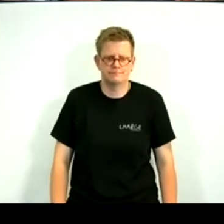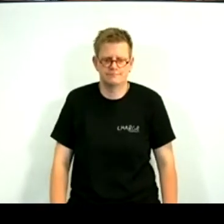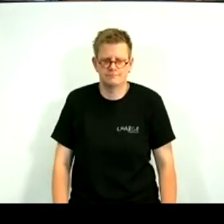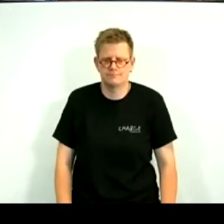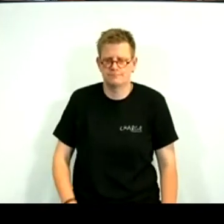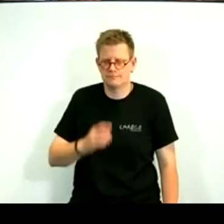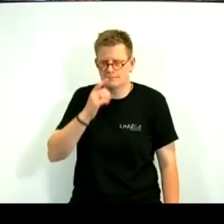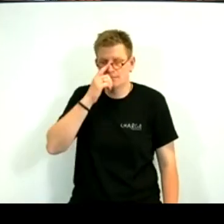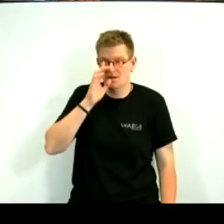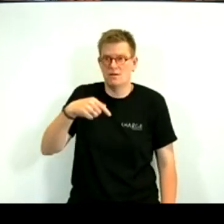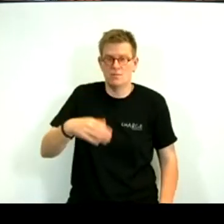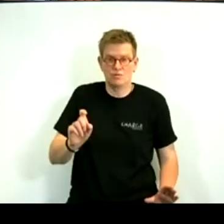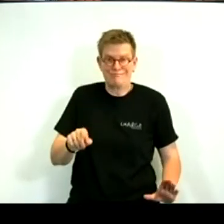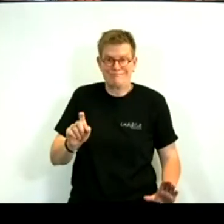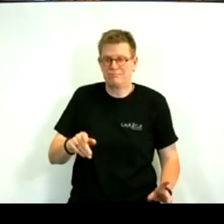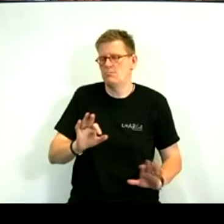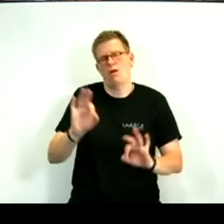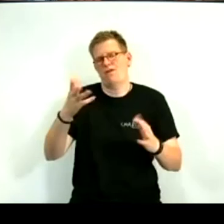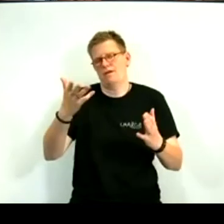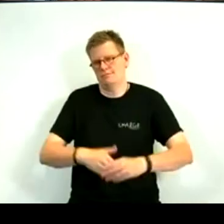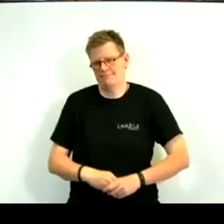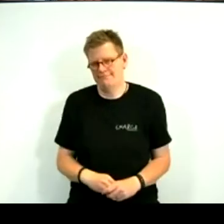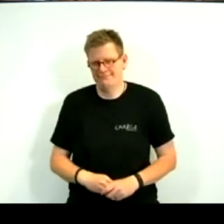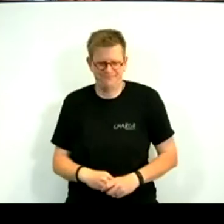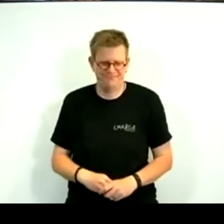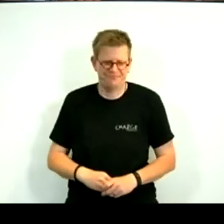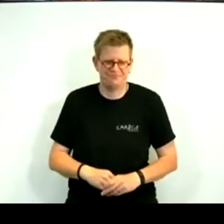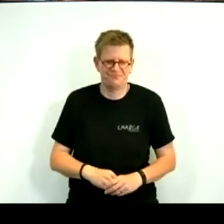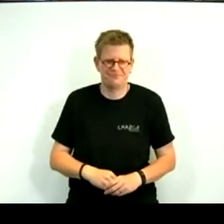Perfect. This is the equilibrium triad.